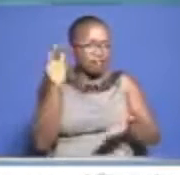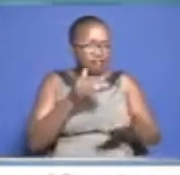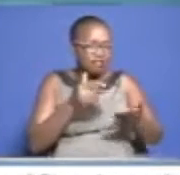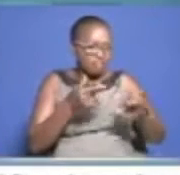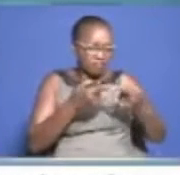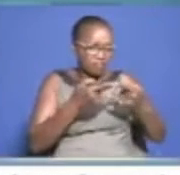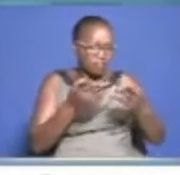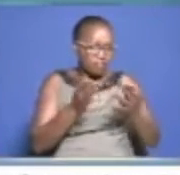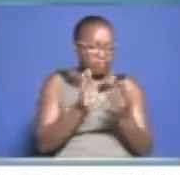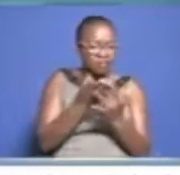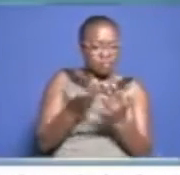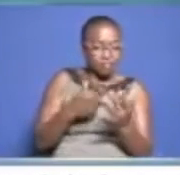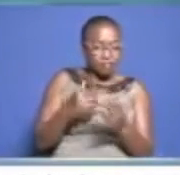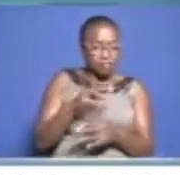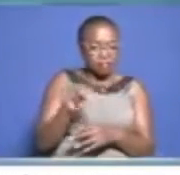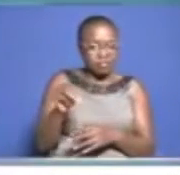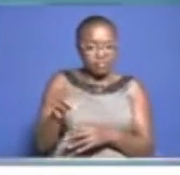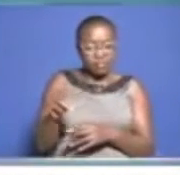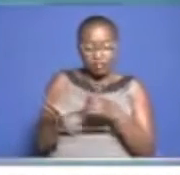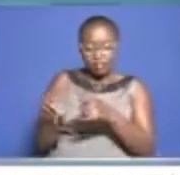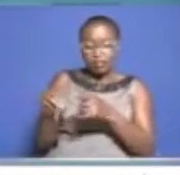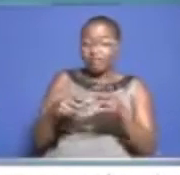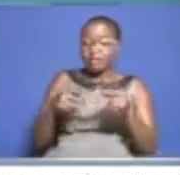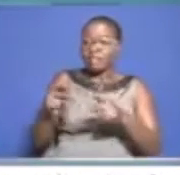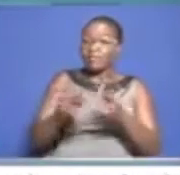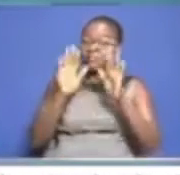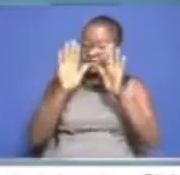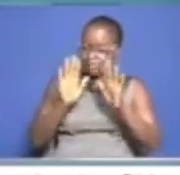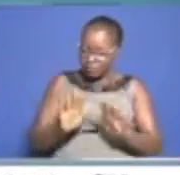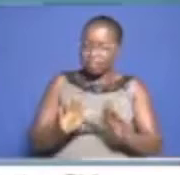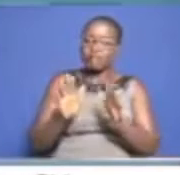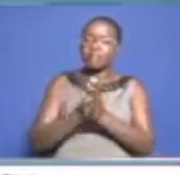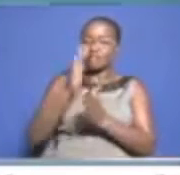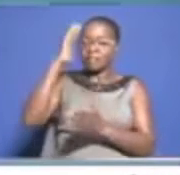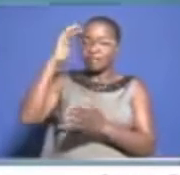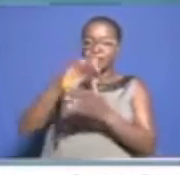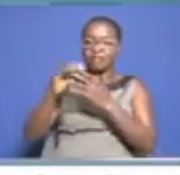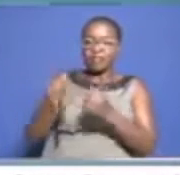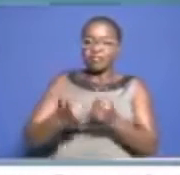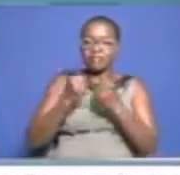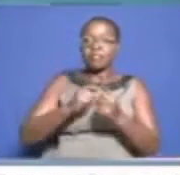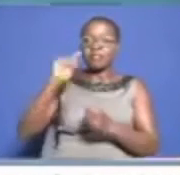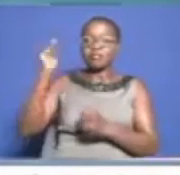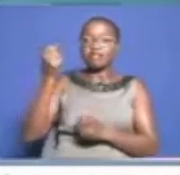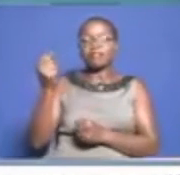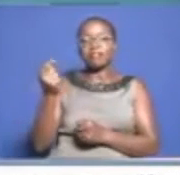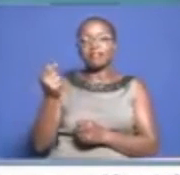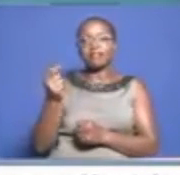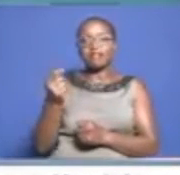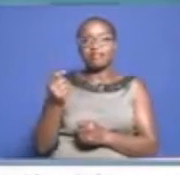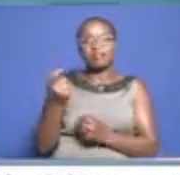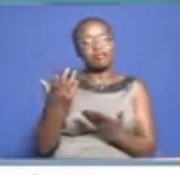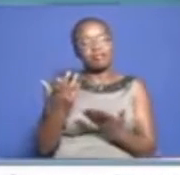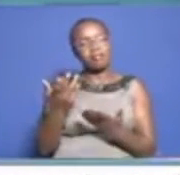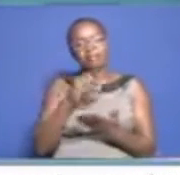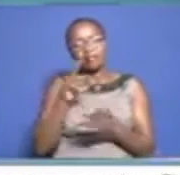them. Benja was very instrumental in always believing in the ability of Kenyans. And but unlike one time we analyzed, we realized